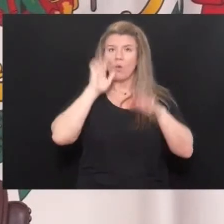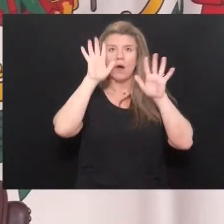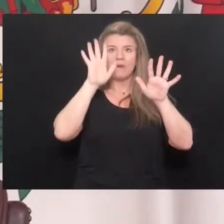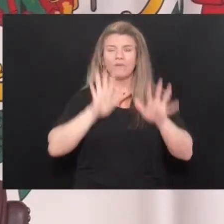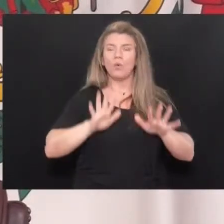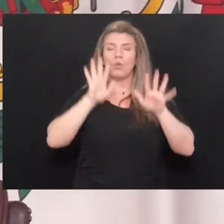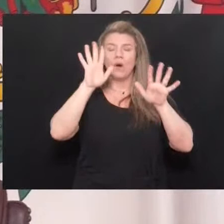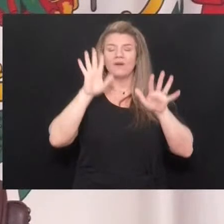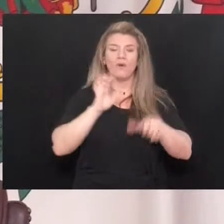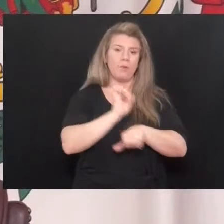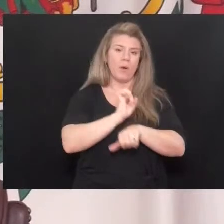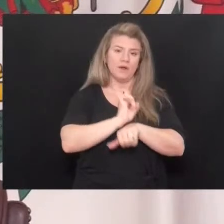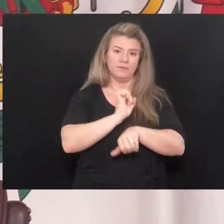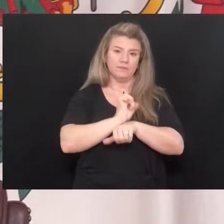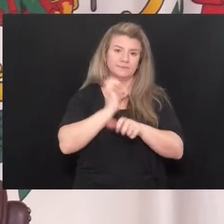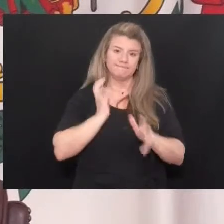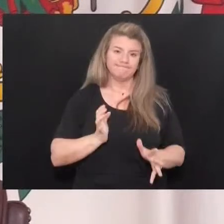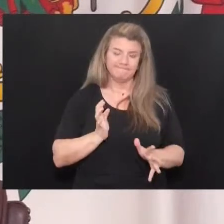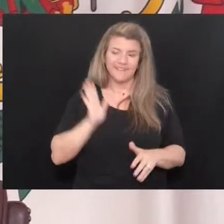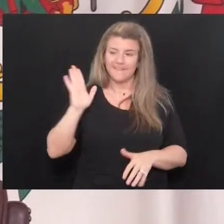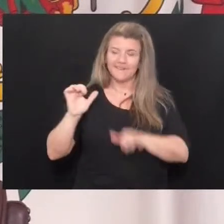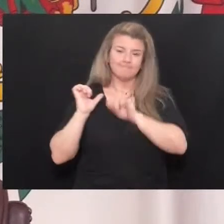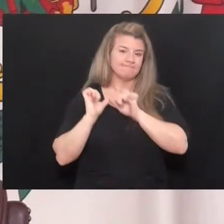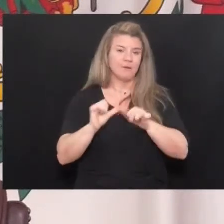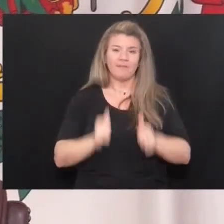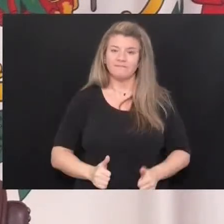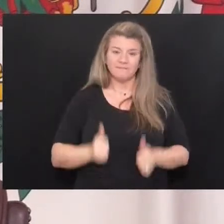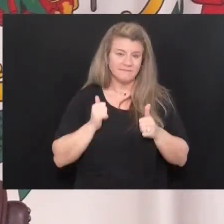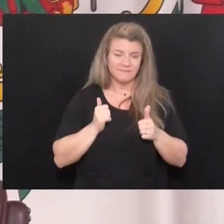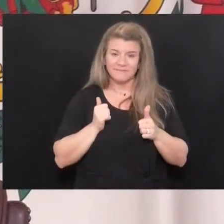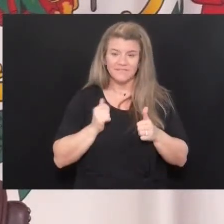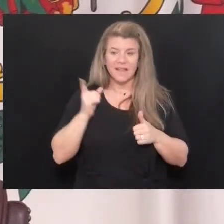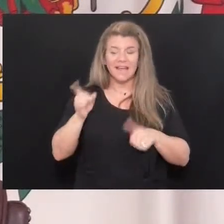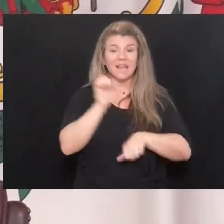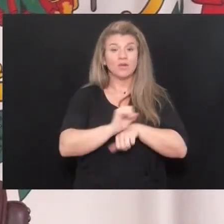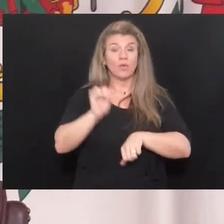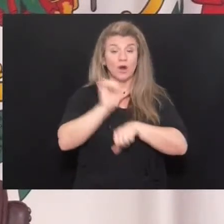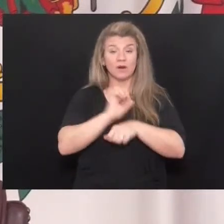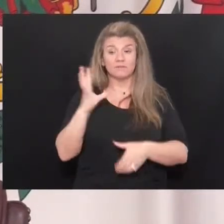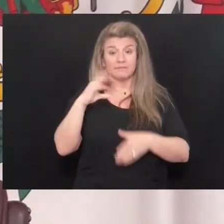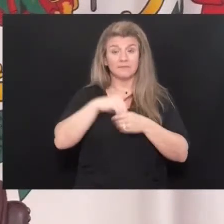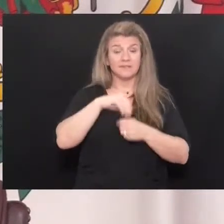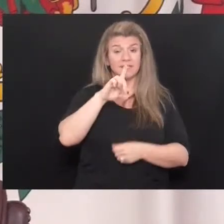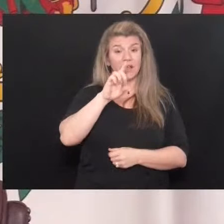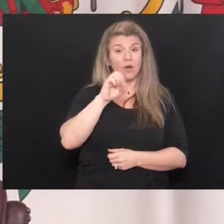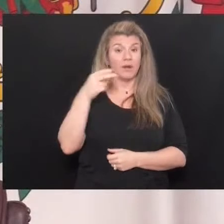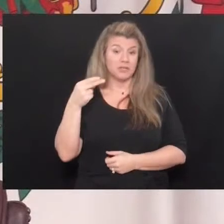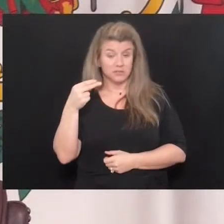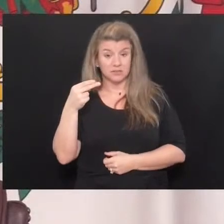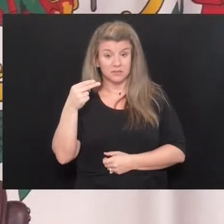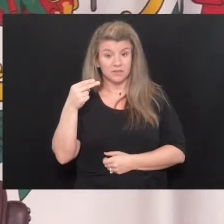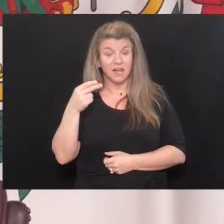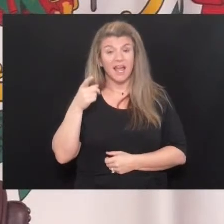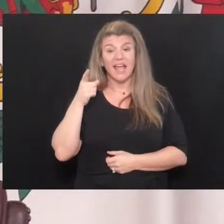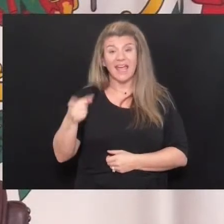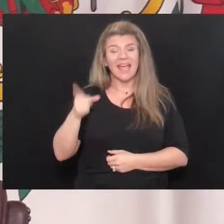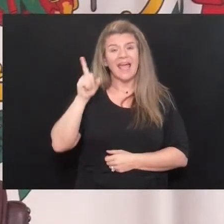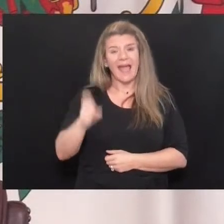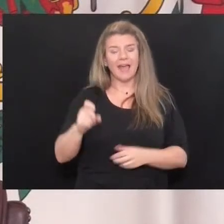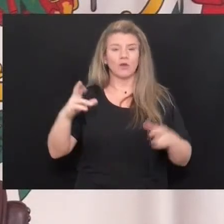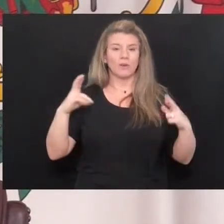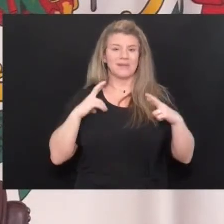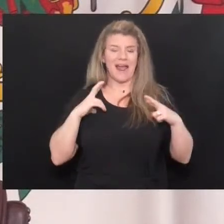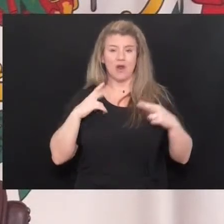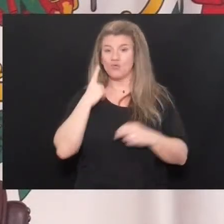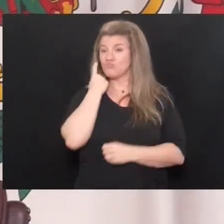employee. And for his entire career, he's worked with the DOH. And he had to retire